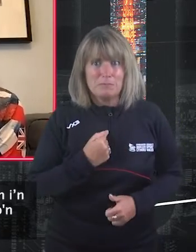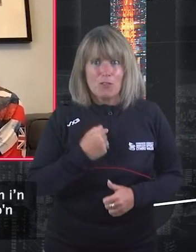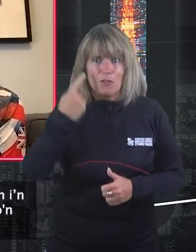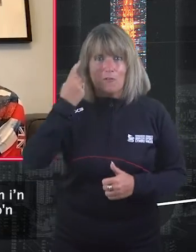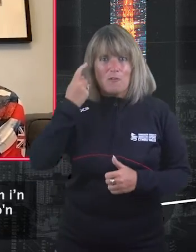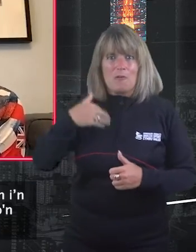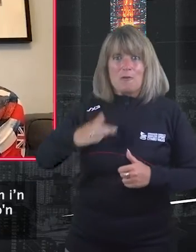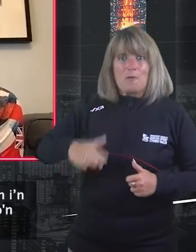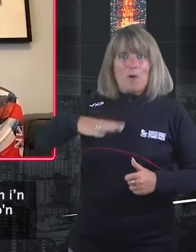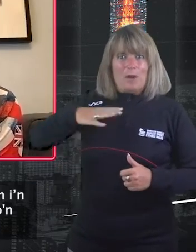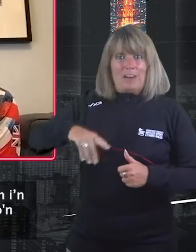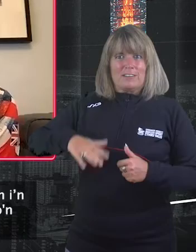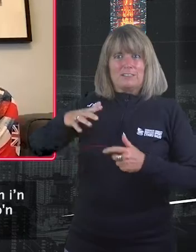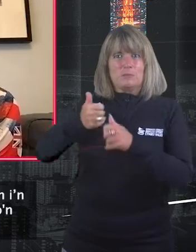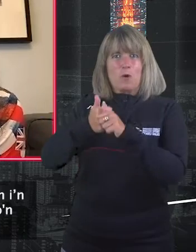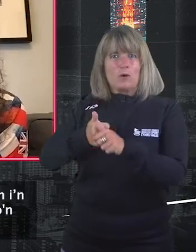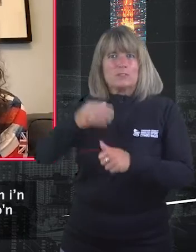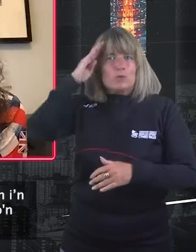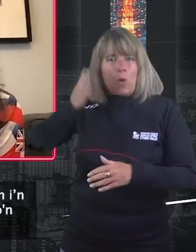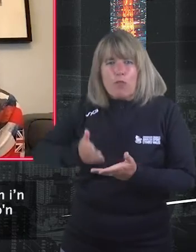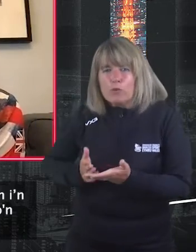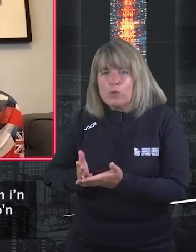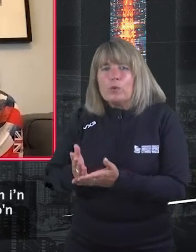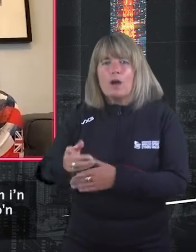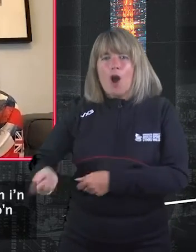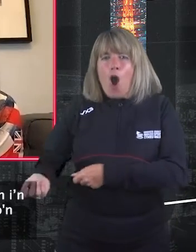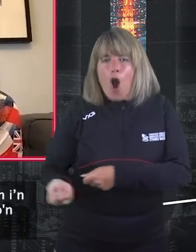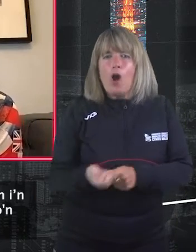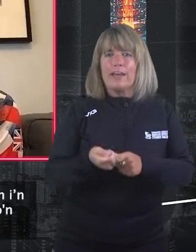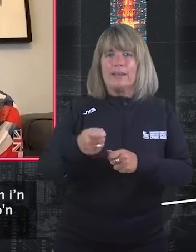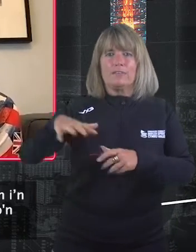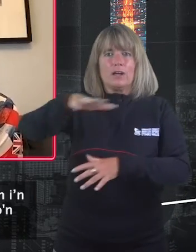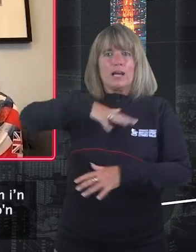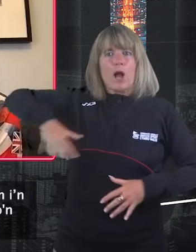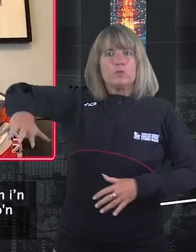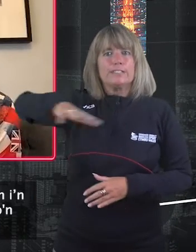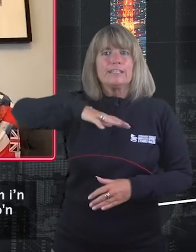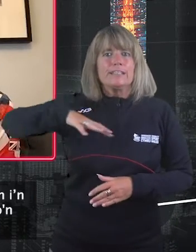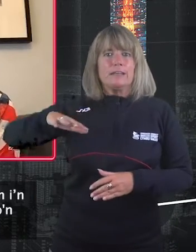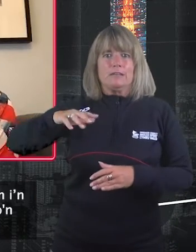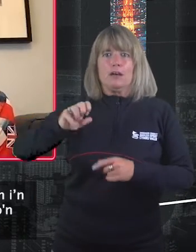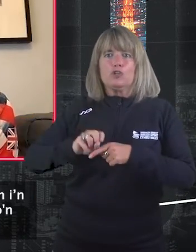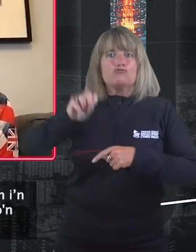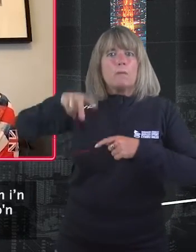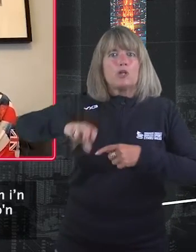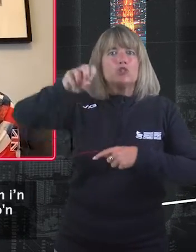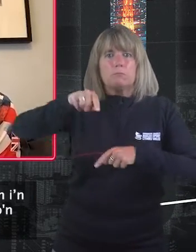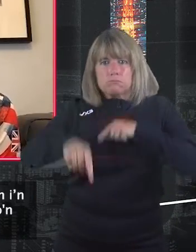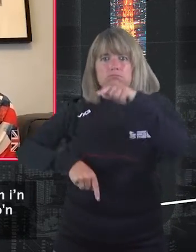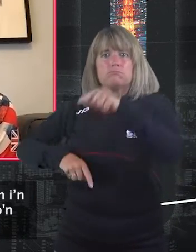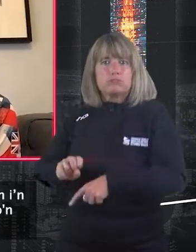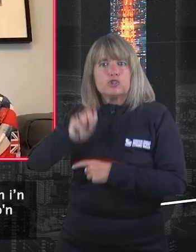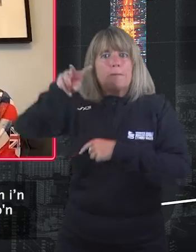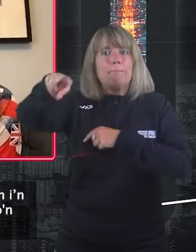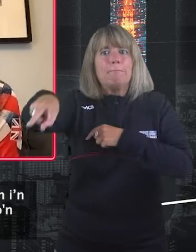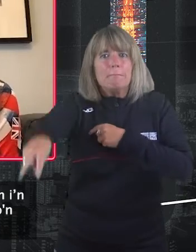And yeah, you know, I always wanted to do that. And I was sporty throughout school. I played hockey at county level and I was a, you know, county triple jump